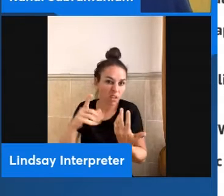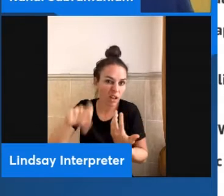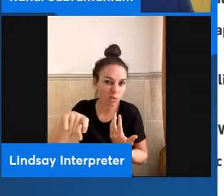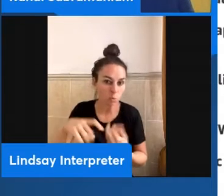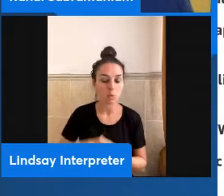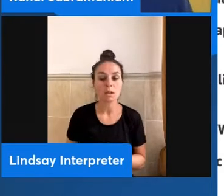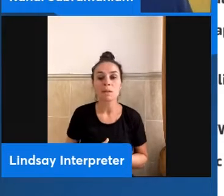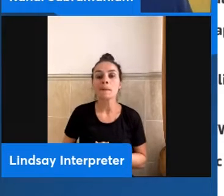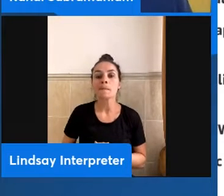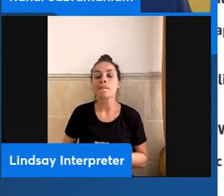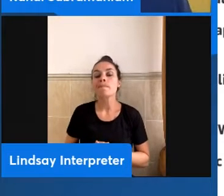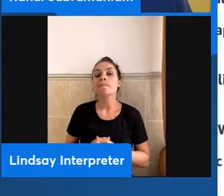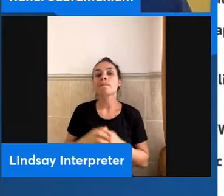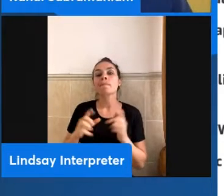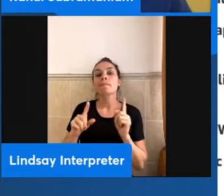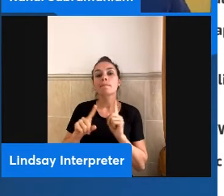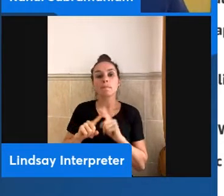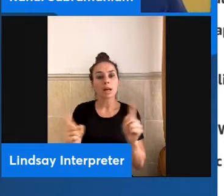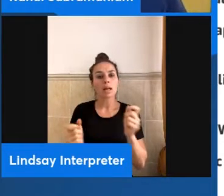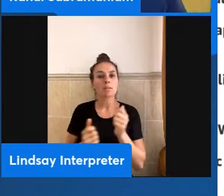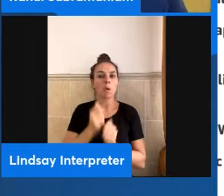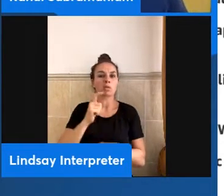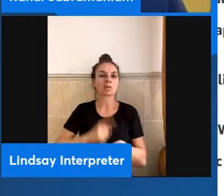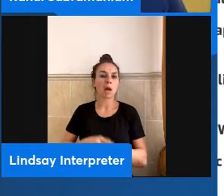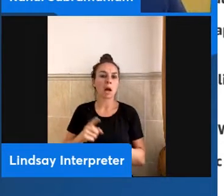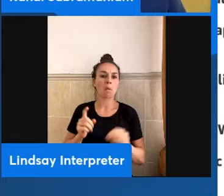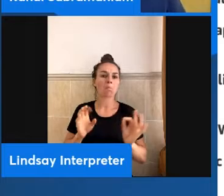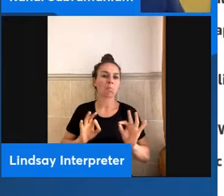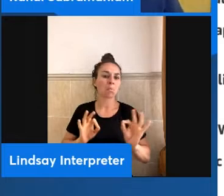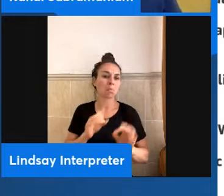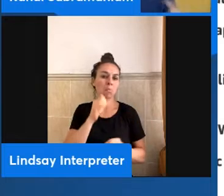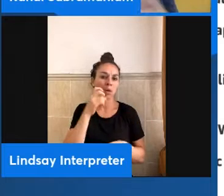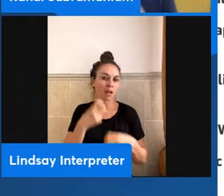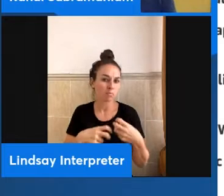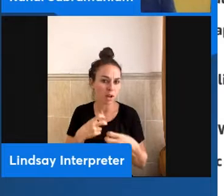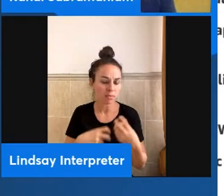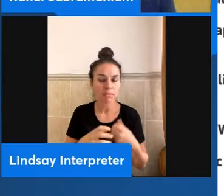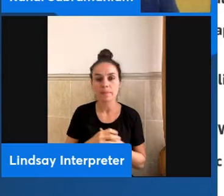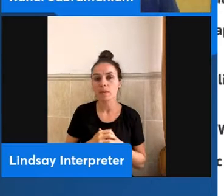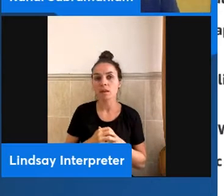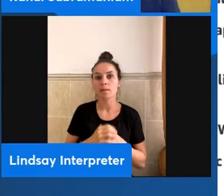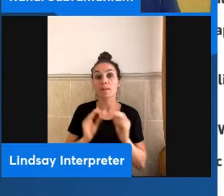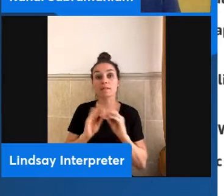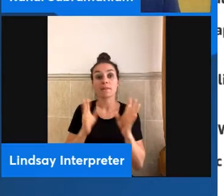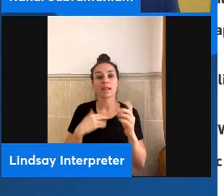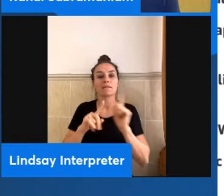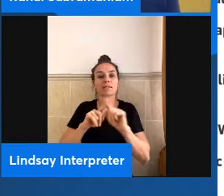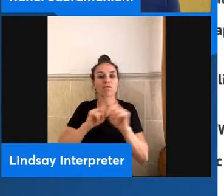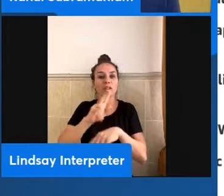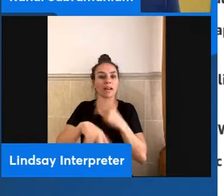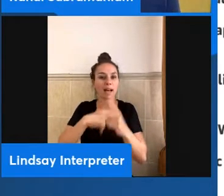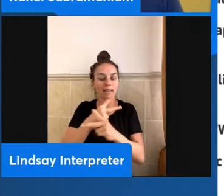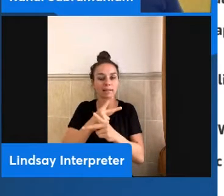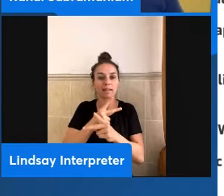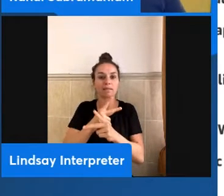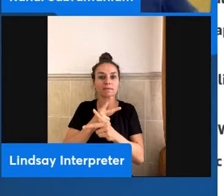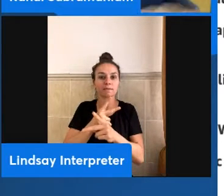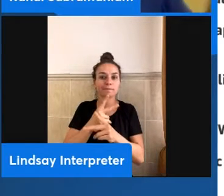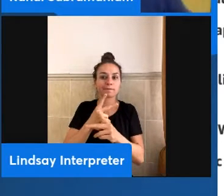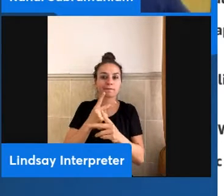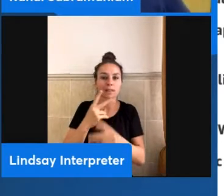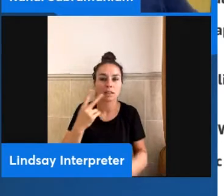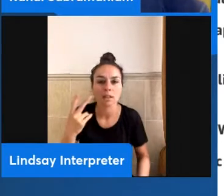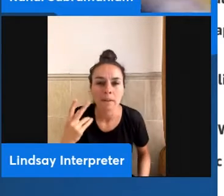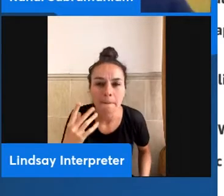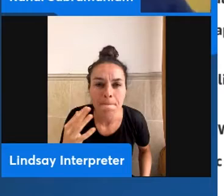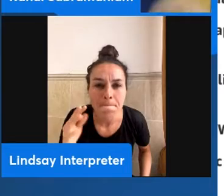but largely not too hard. In the early days, you also had different types of hypervisors you had to care about. A lot of